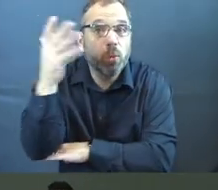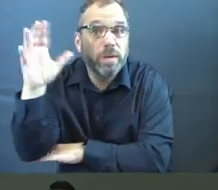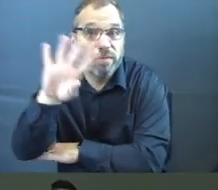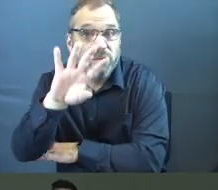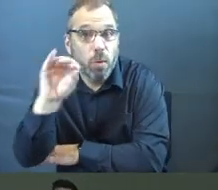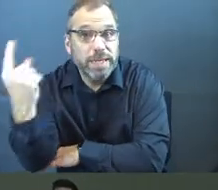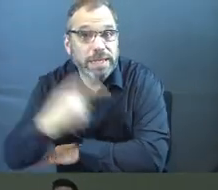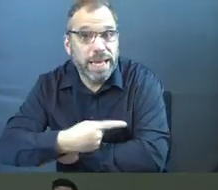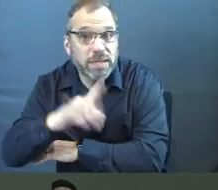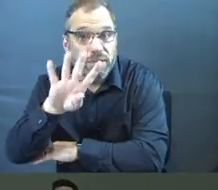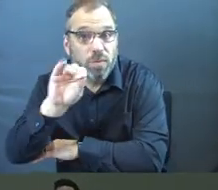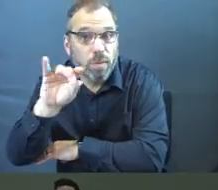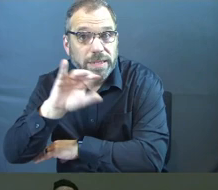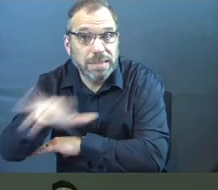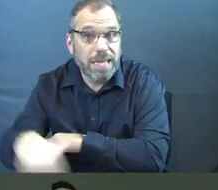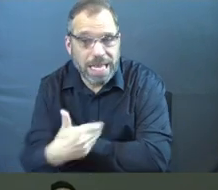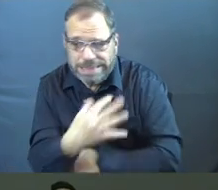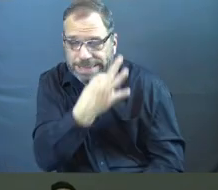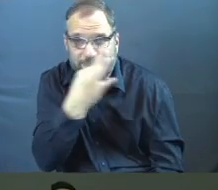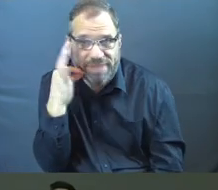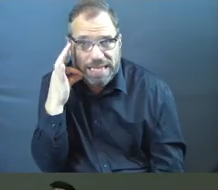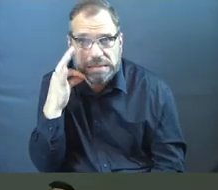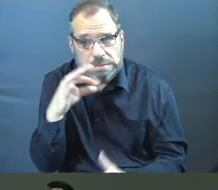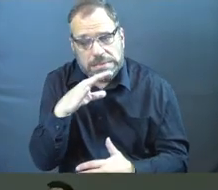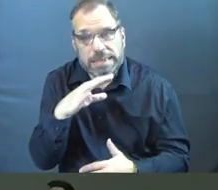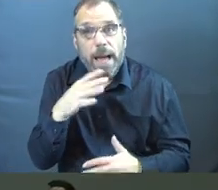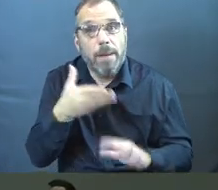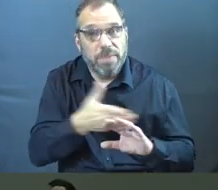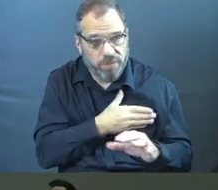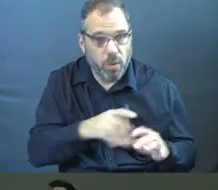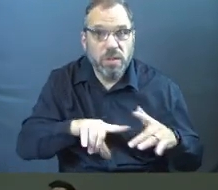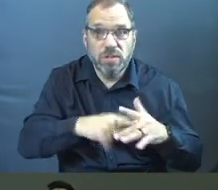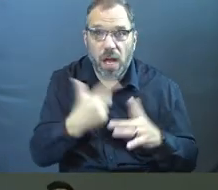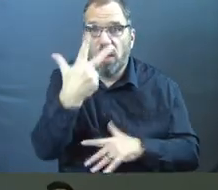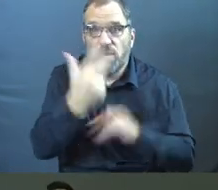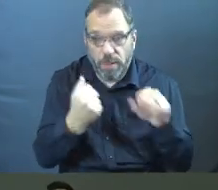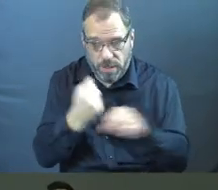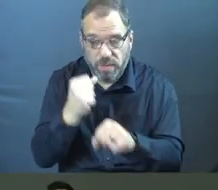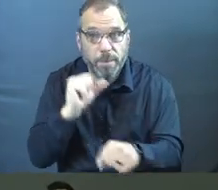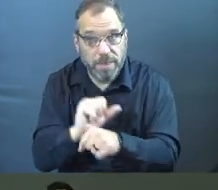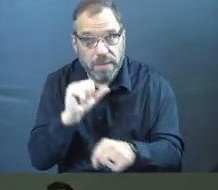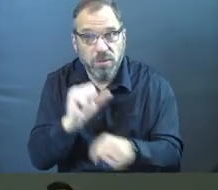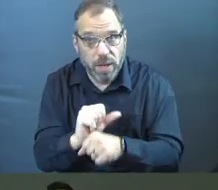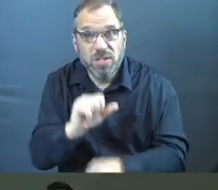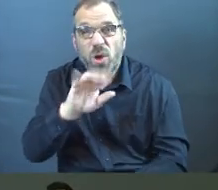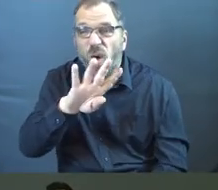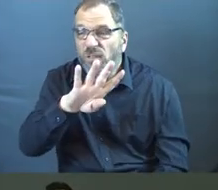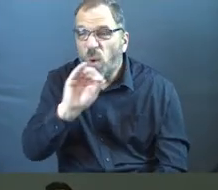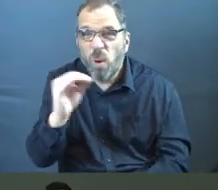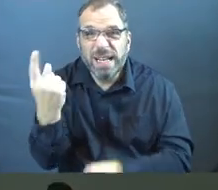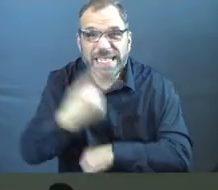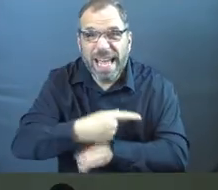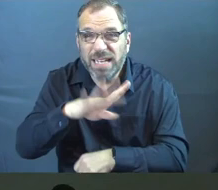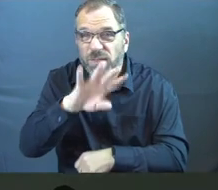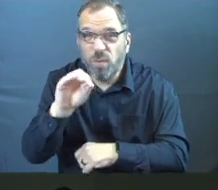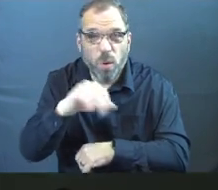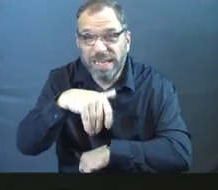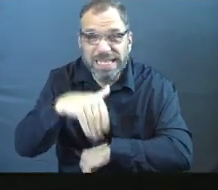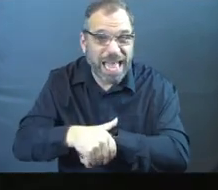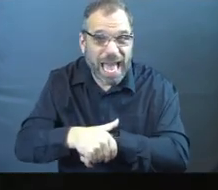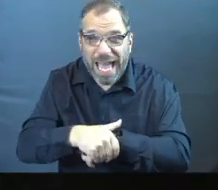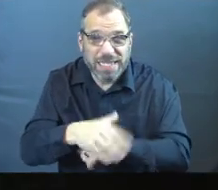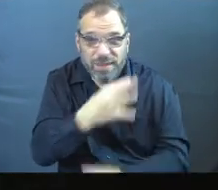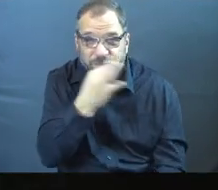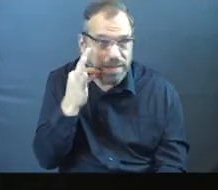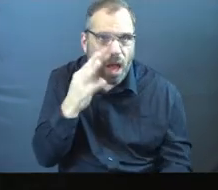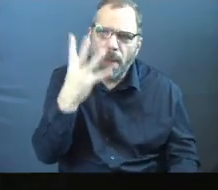for 40 days and 40 nights. And he's fasting through that time. This is right before he jumps in his three years of ministry. There's so much going on there. It's a beautiful thing to read through. Really cool to